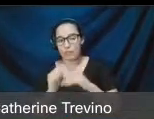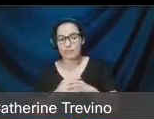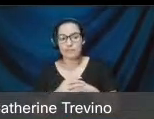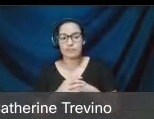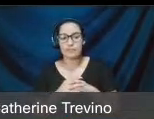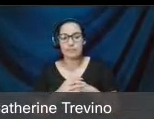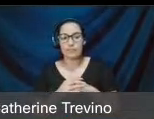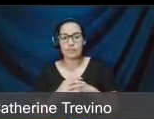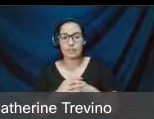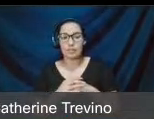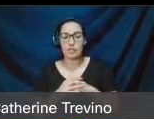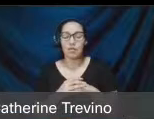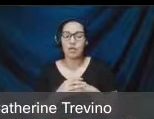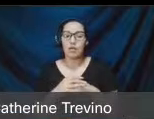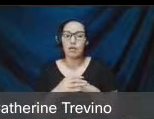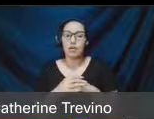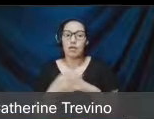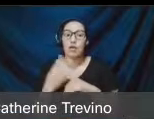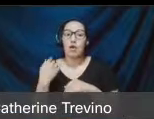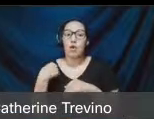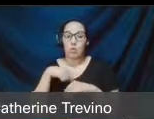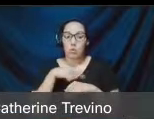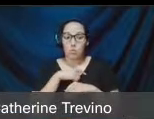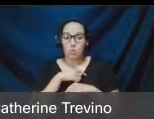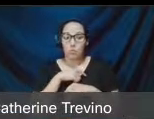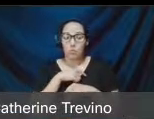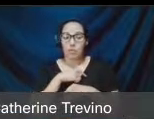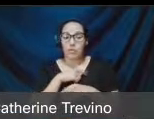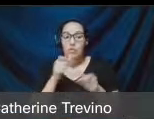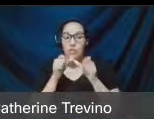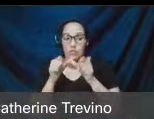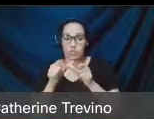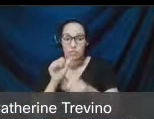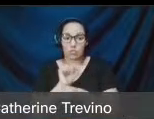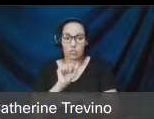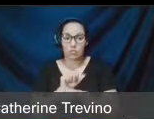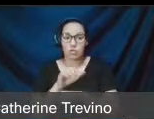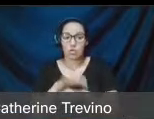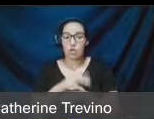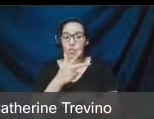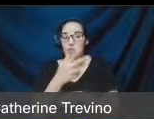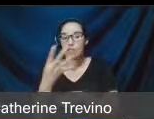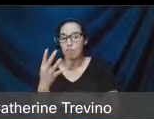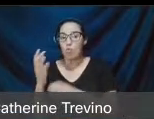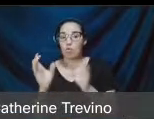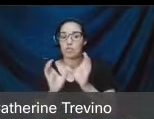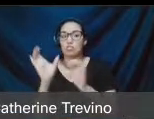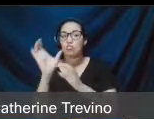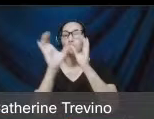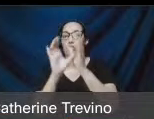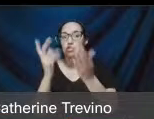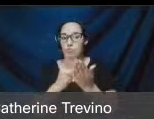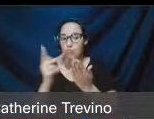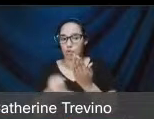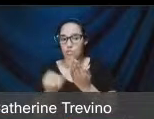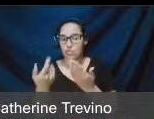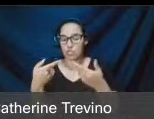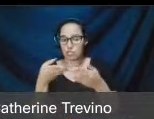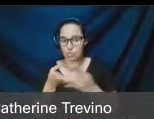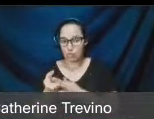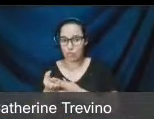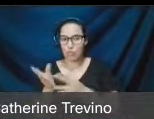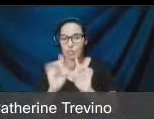Facilities, we are continuing to work on the 3 or 4 construction projects throughout the district that should